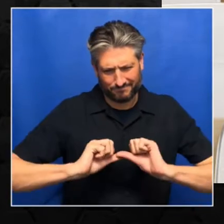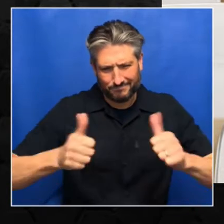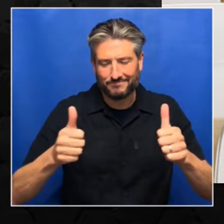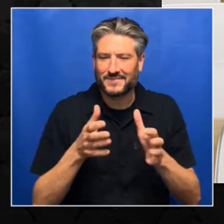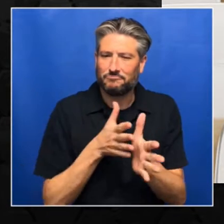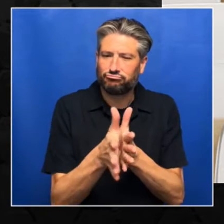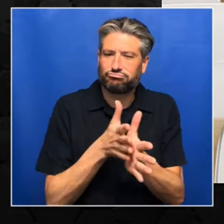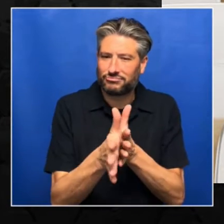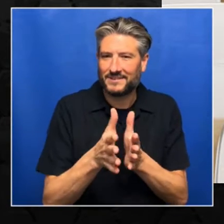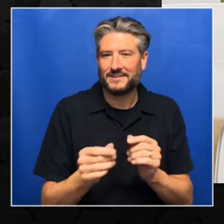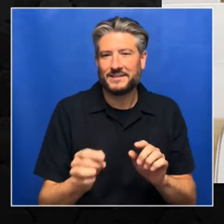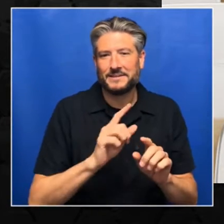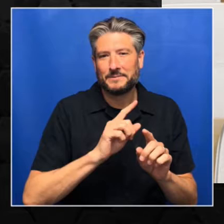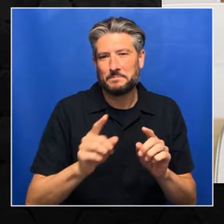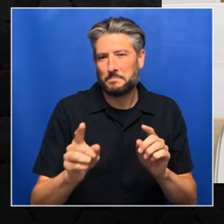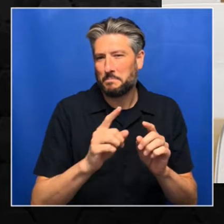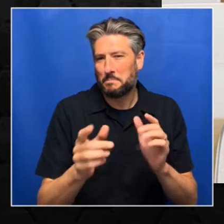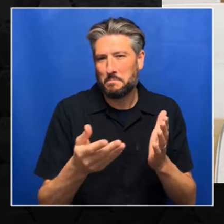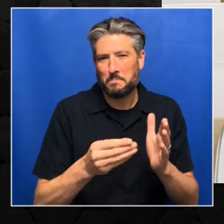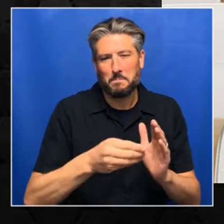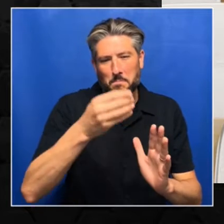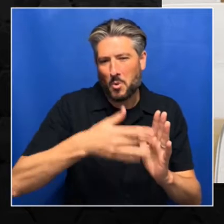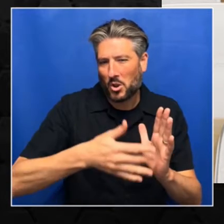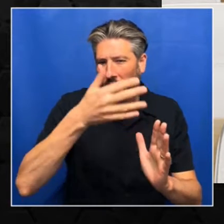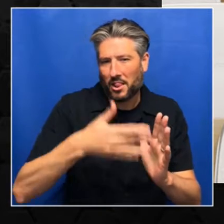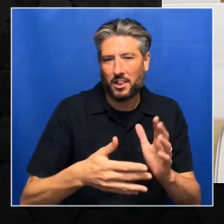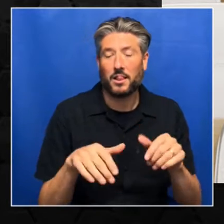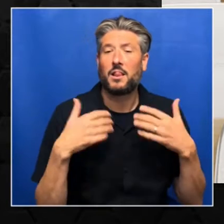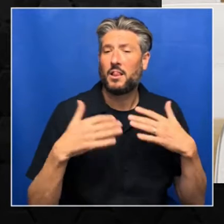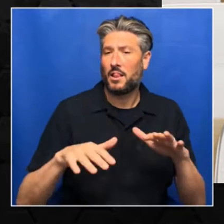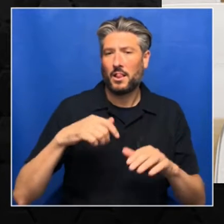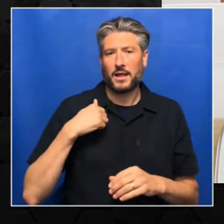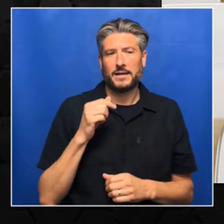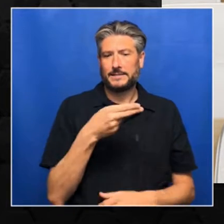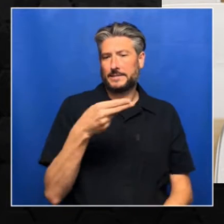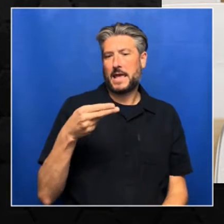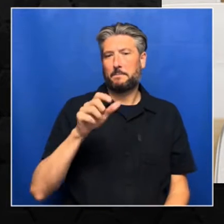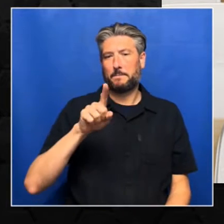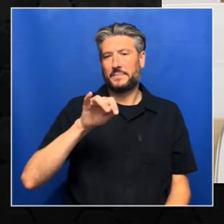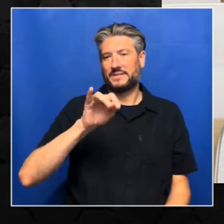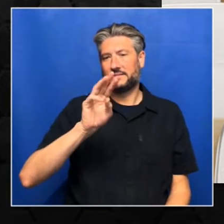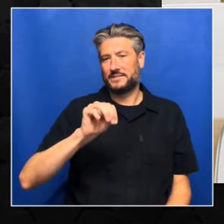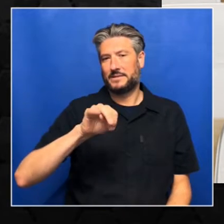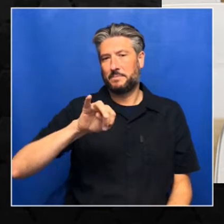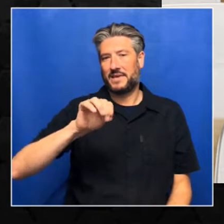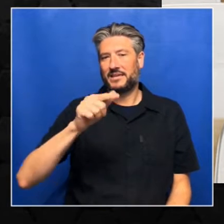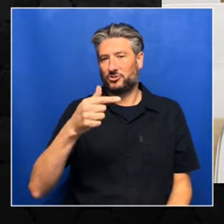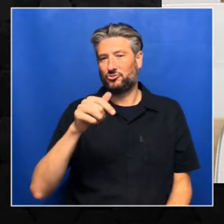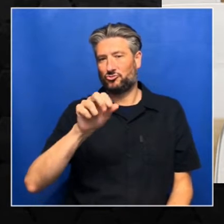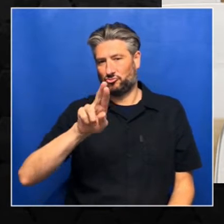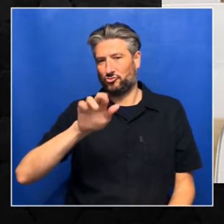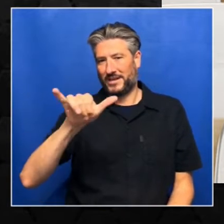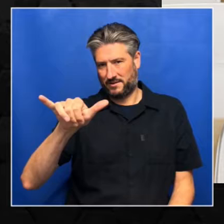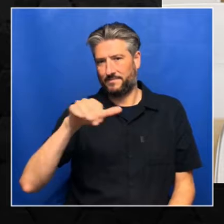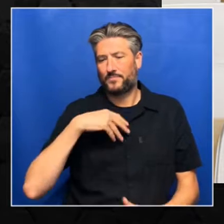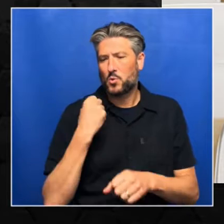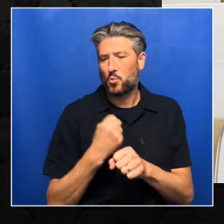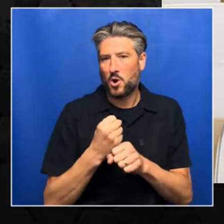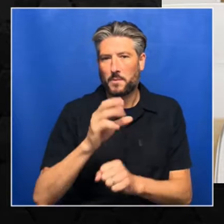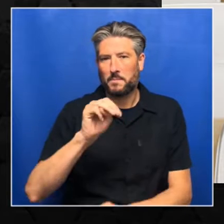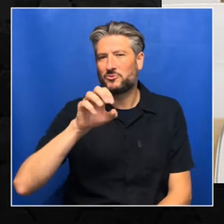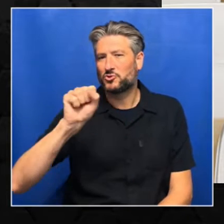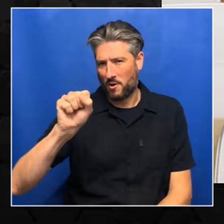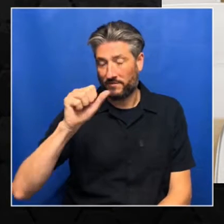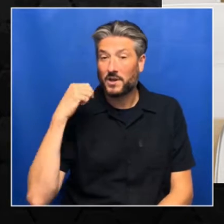myself. I am Dimitri Soshnikov. I work at Microsoft, and I was one of the authors of this module.